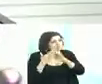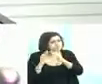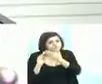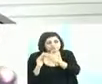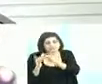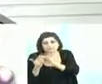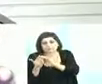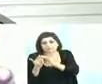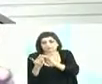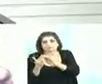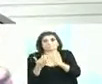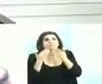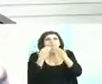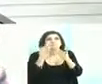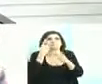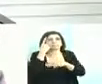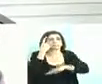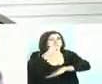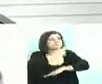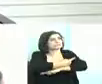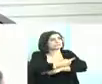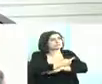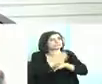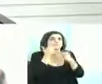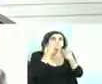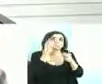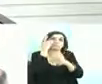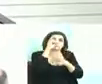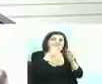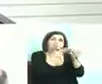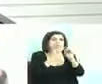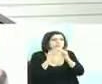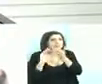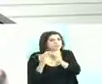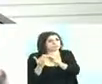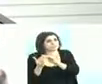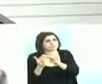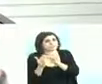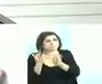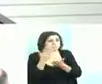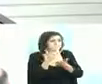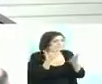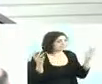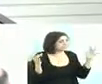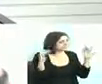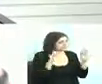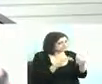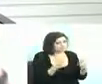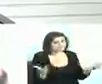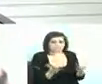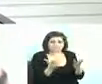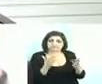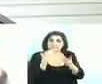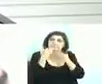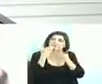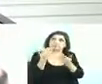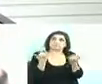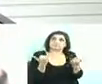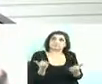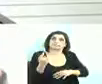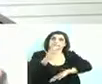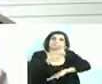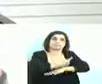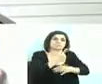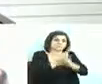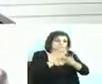We give you thanks for this day that you have made. We give you thanks for this community in which you have gathered us. We give you thanks on this day, on this weekend,